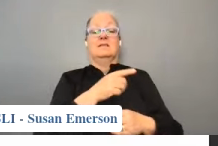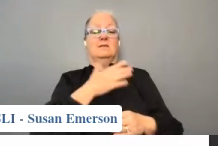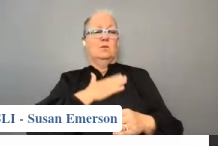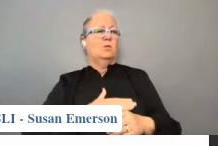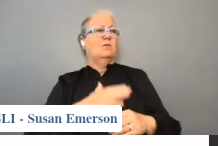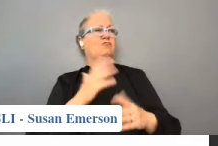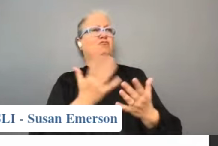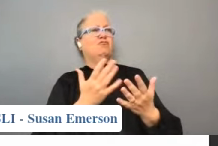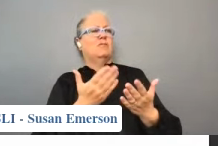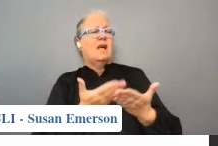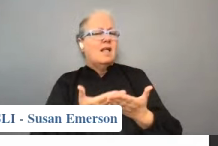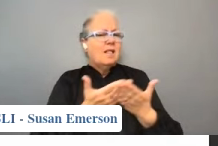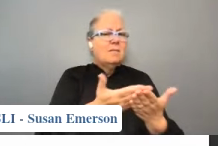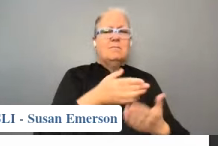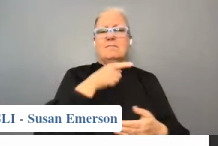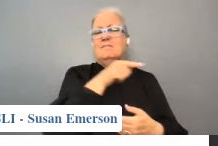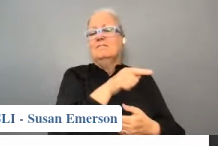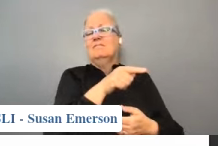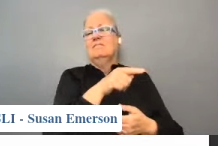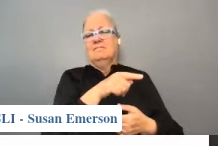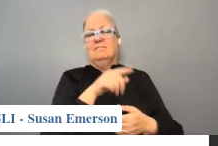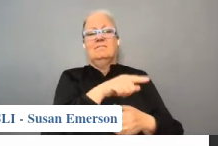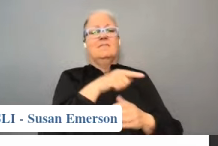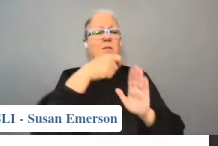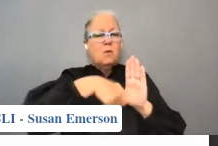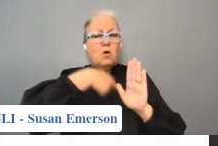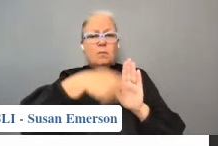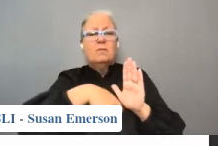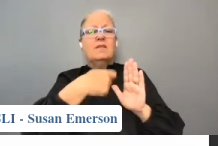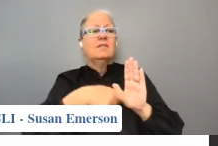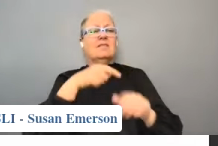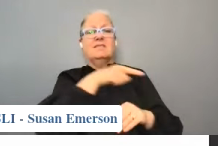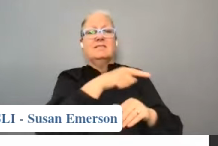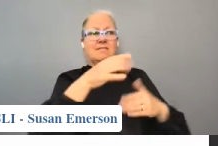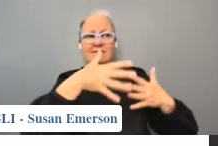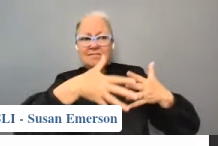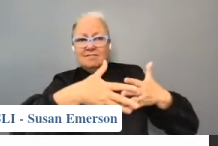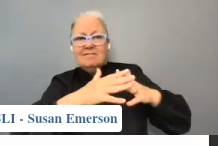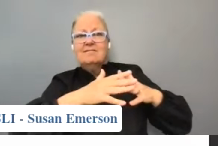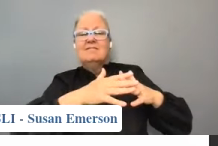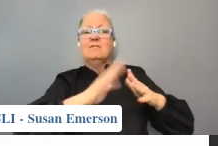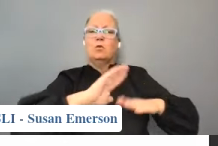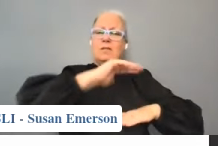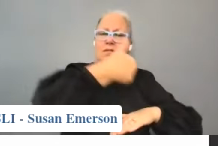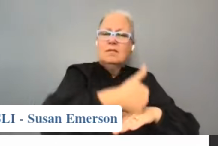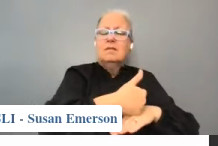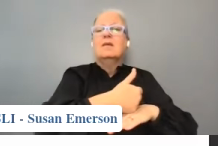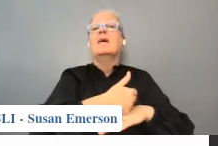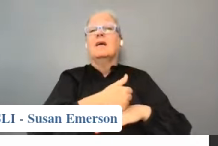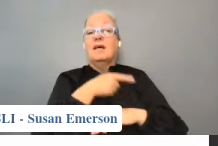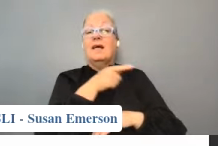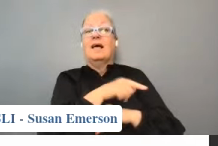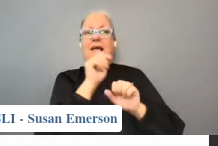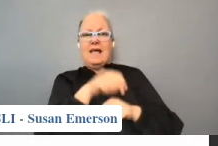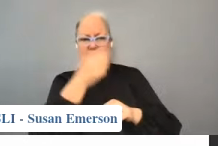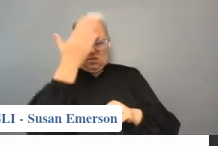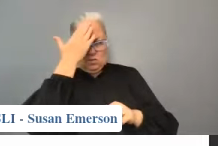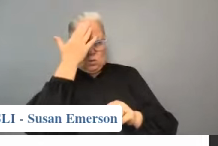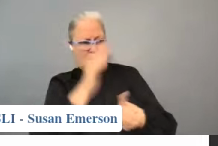potential or helps, sorry, program implementers identify potential cases of gender-based violence. They're